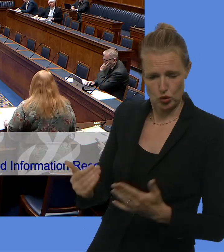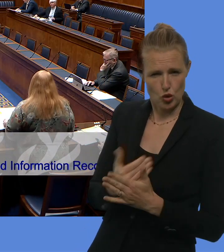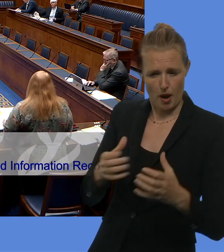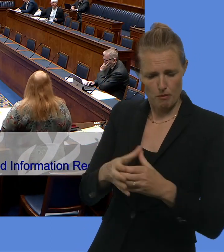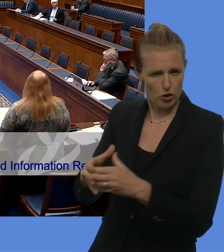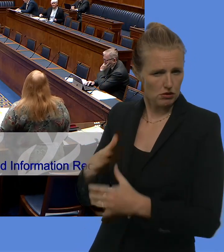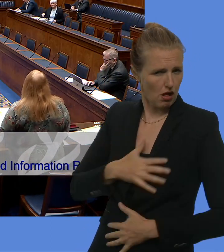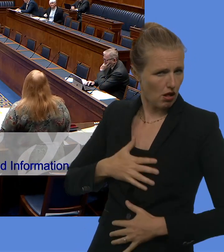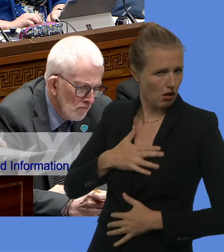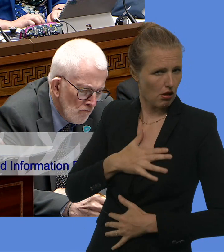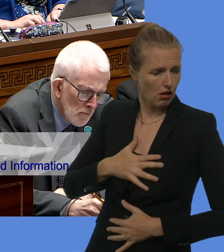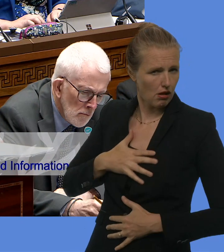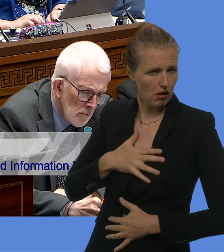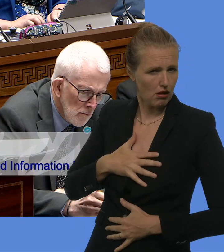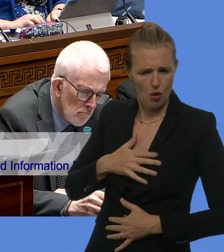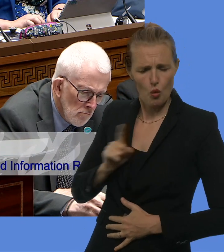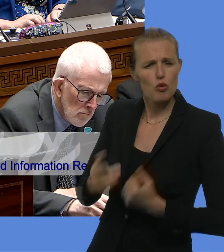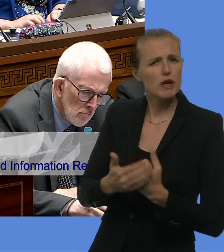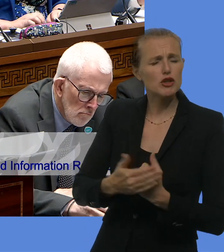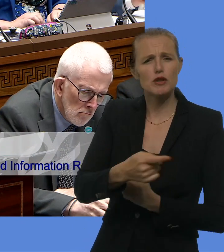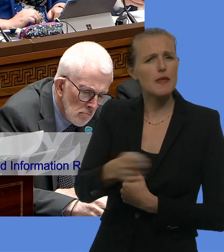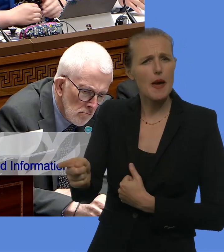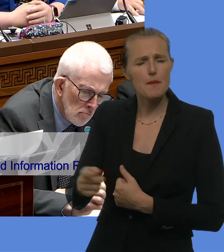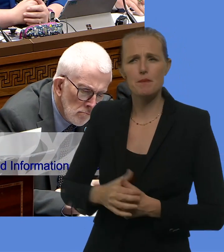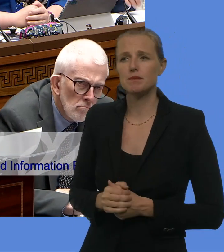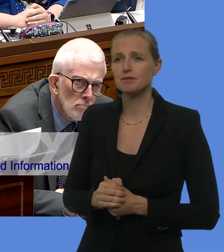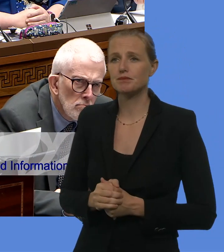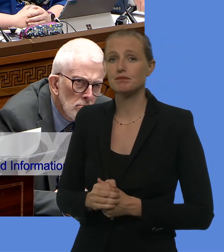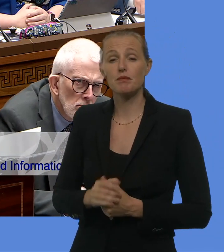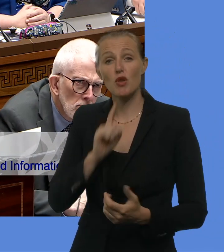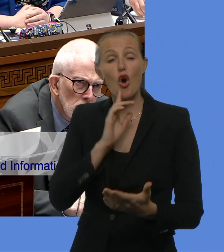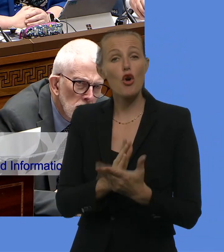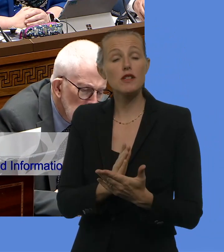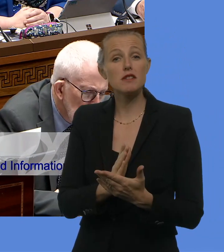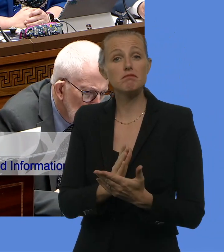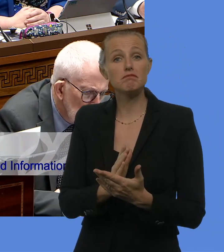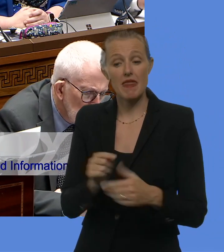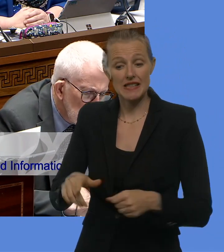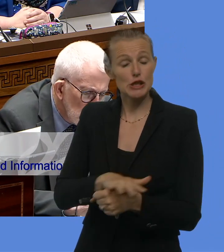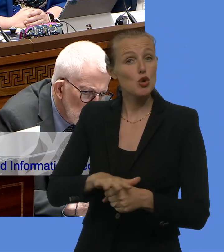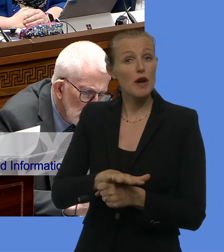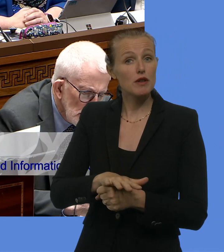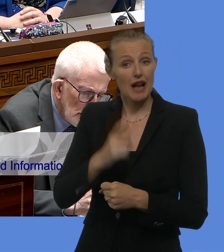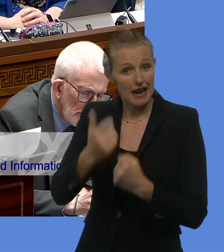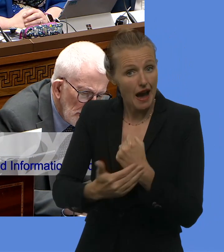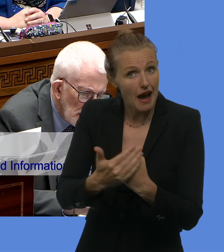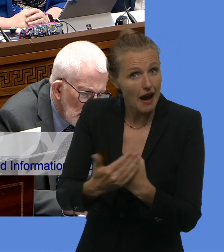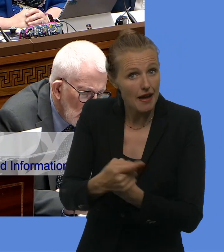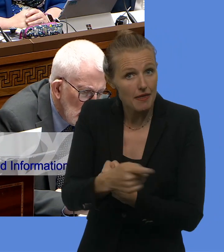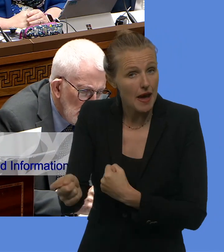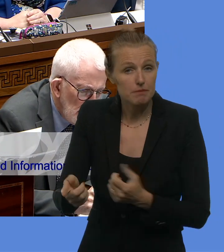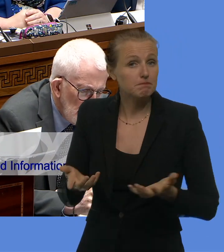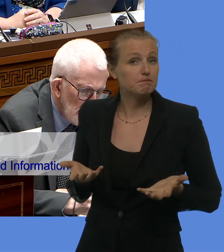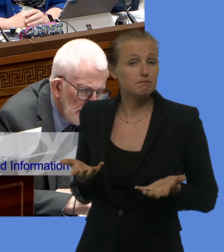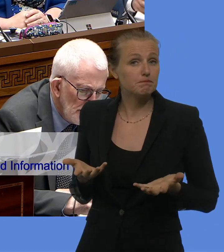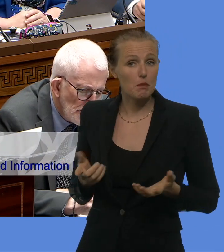Well, I deeply regret the fact that I can give such people no consolation in this, because this matter is out with the competence of